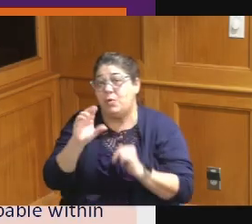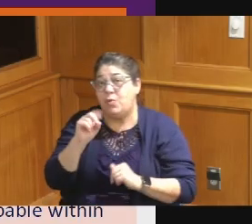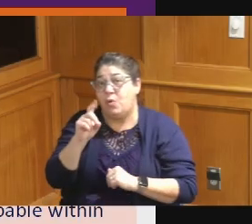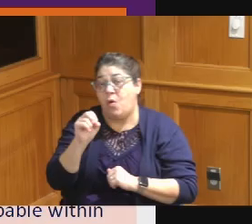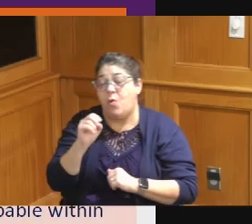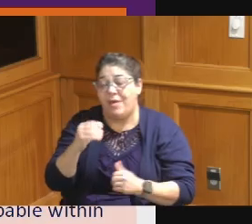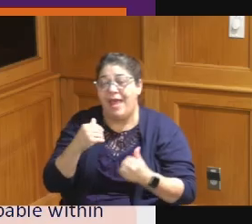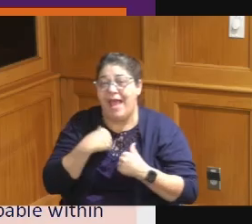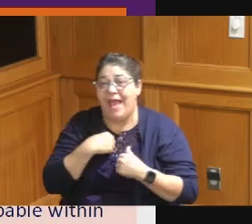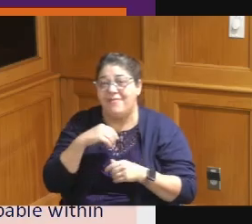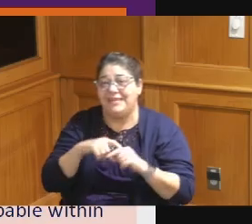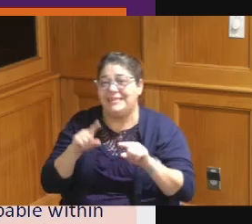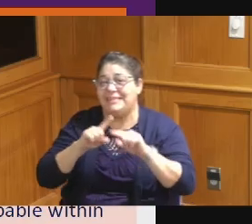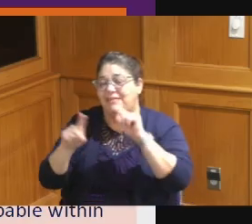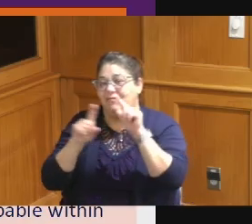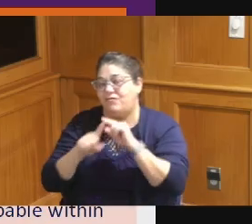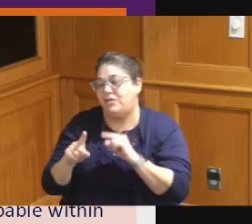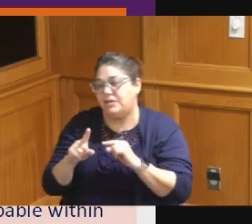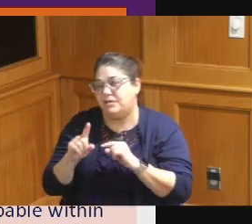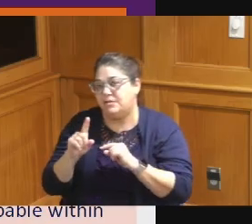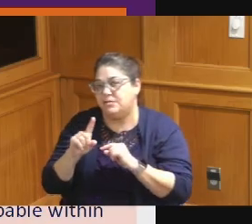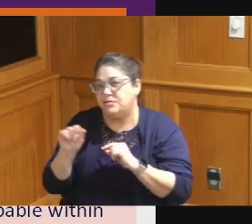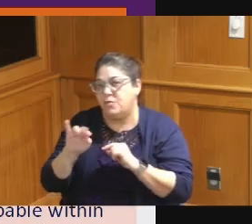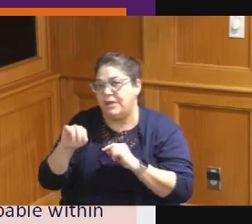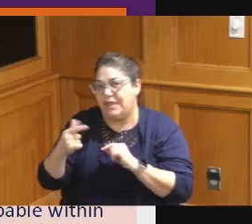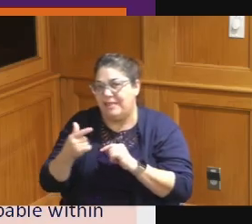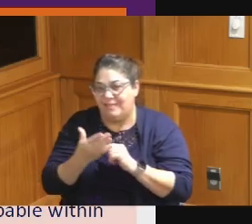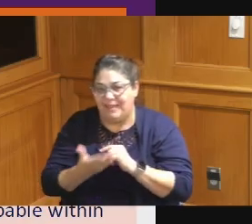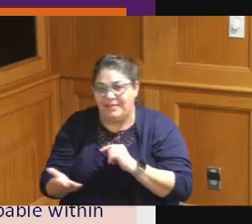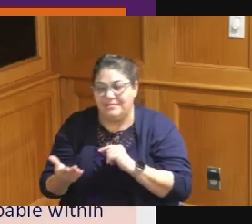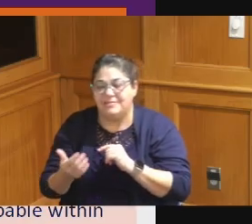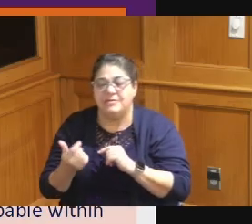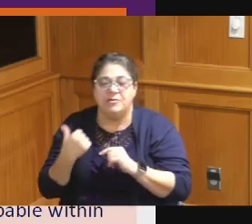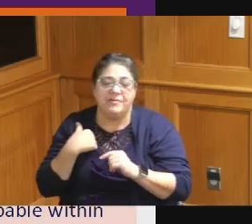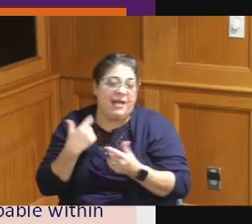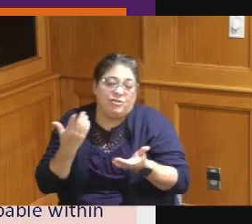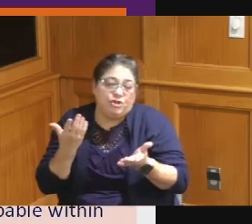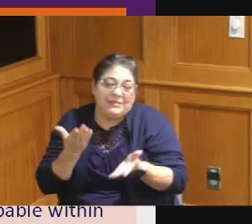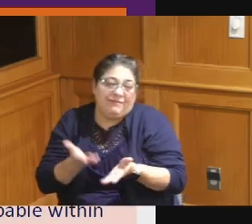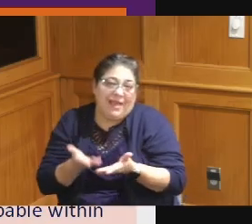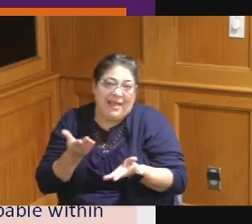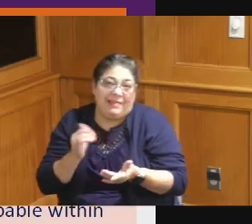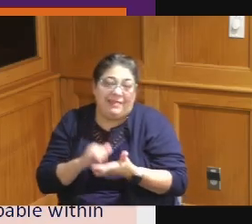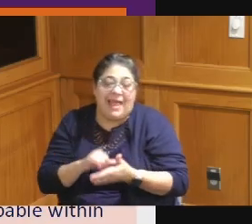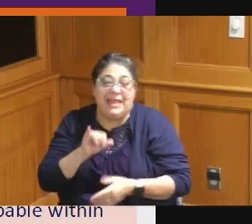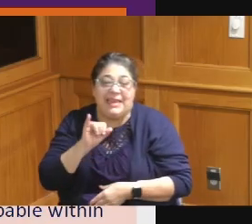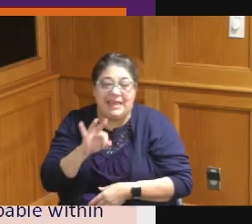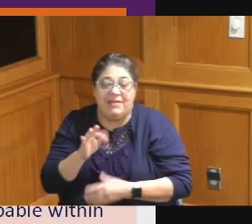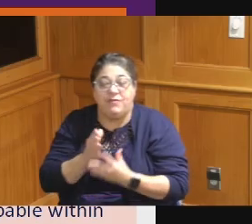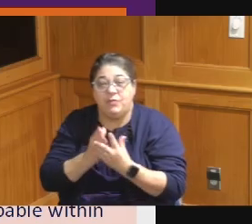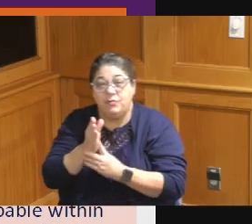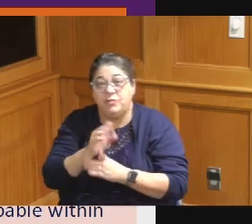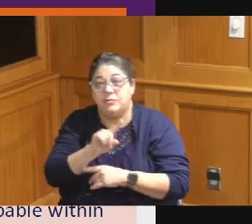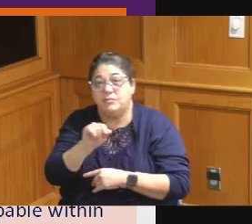it in different ways. And it's just a fact that if you are going to have to go through a zone change process to allow